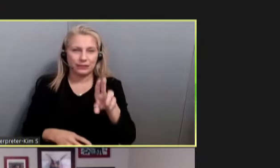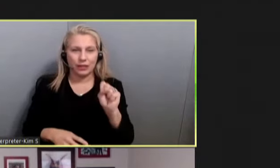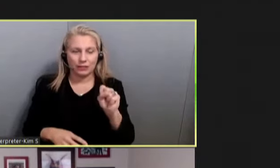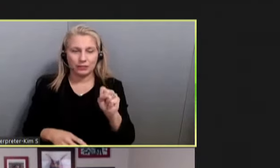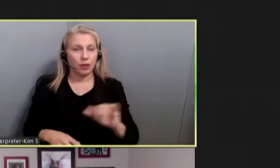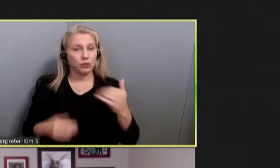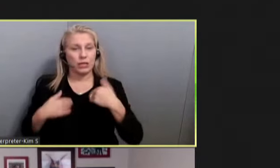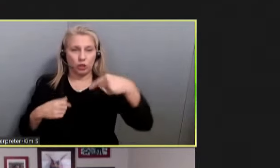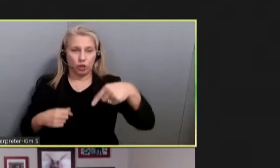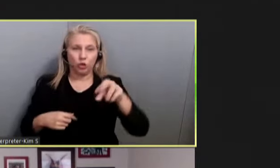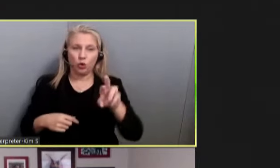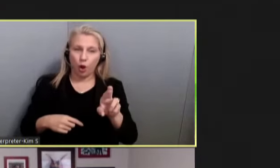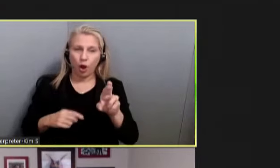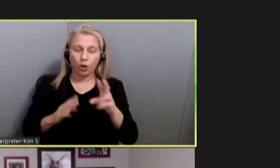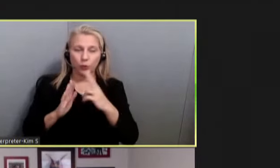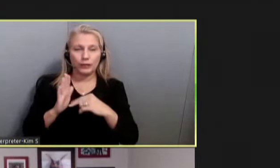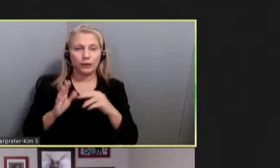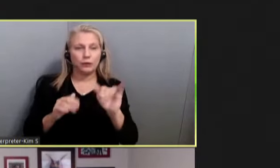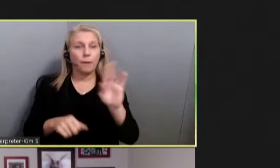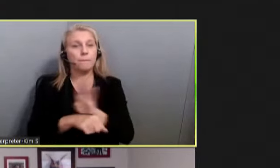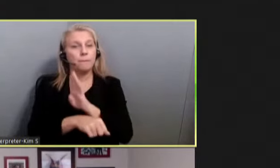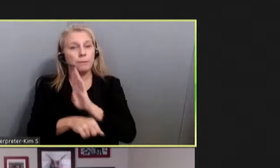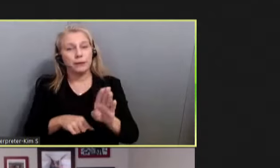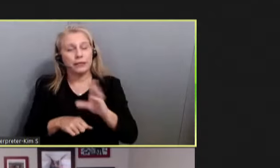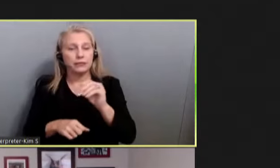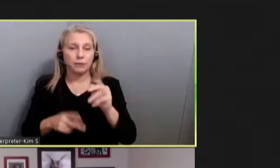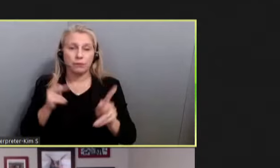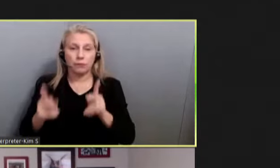QR reader, which allows businesses and venues who are